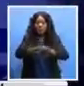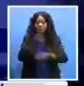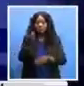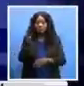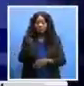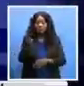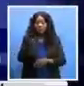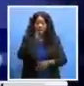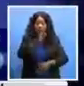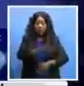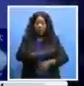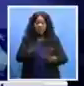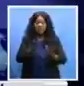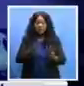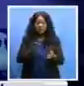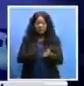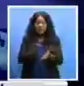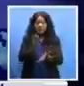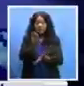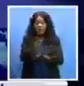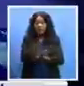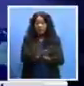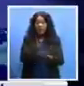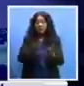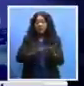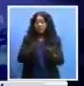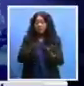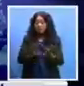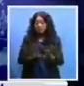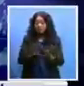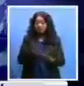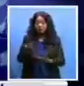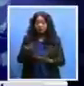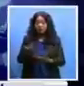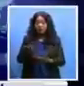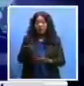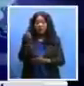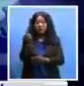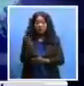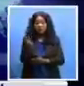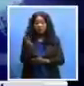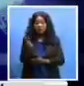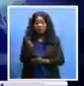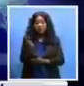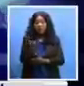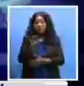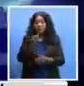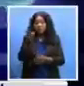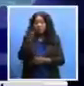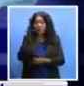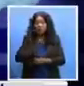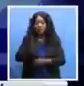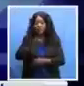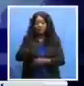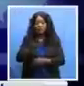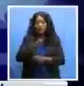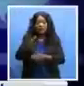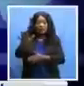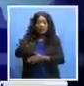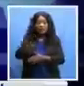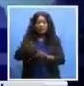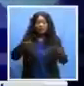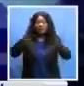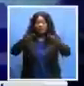for beneficiaries under the social cash transfer. However, the money remained unutilized in a ZANACO bank